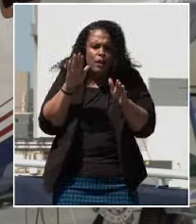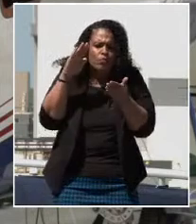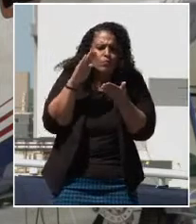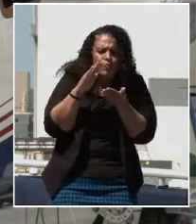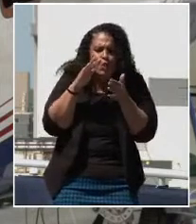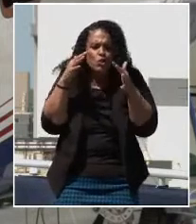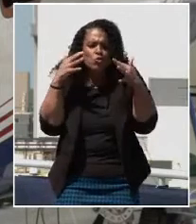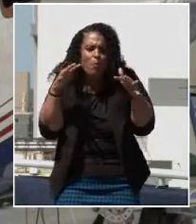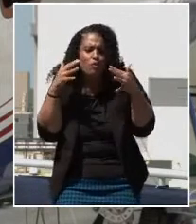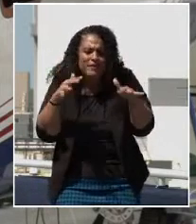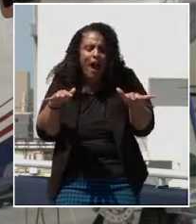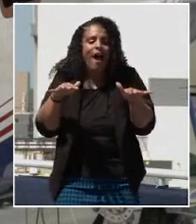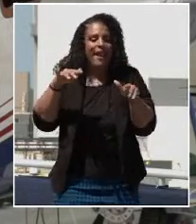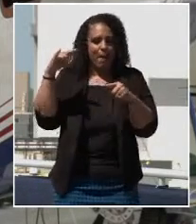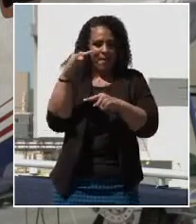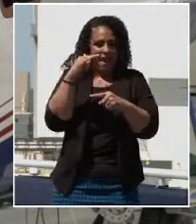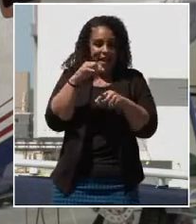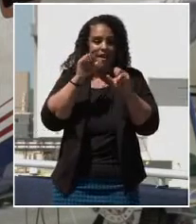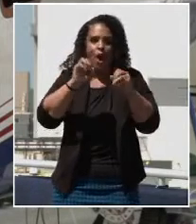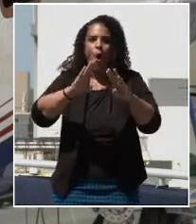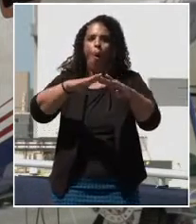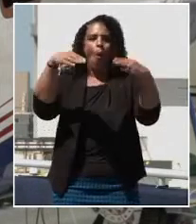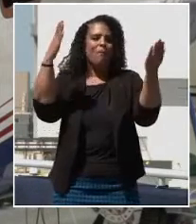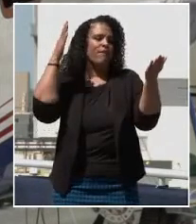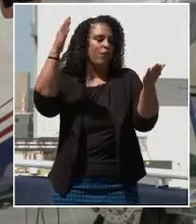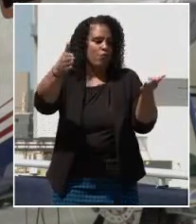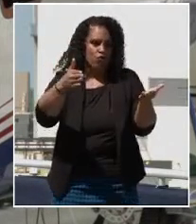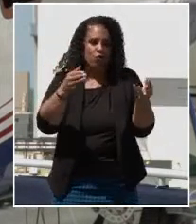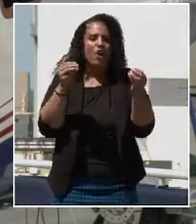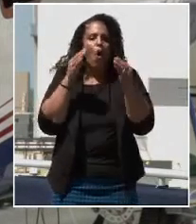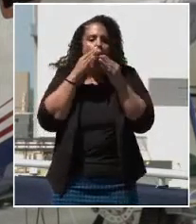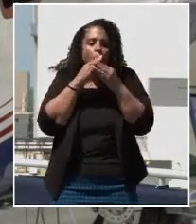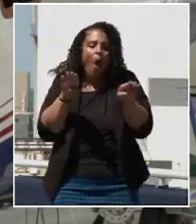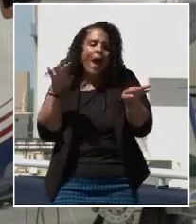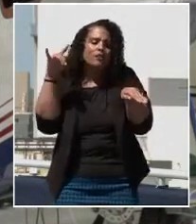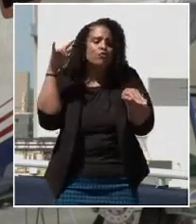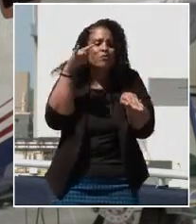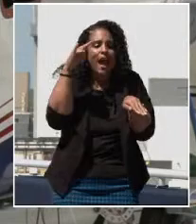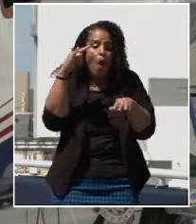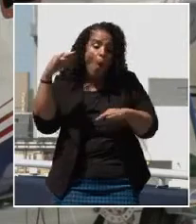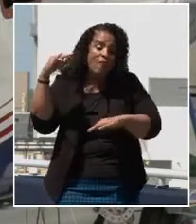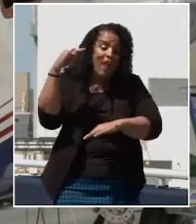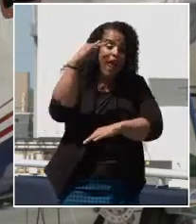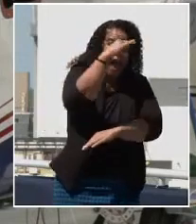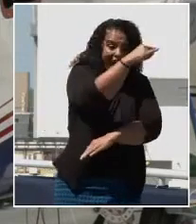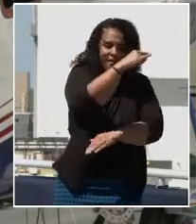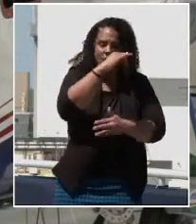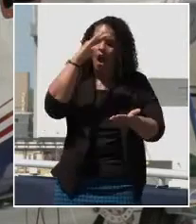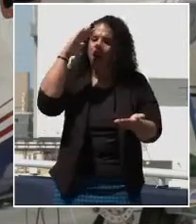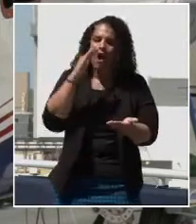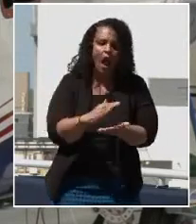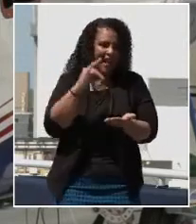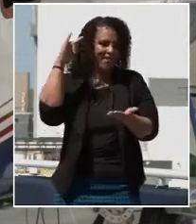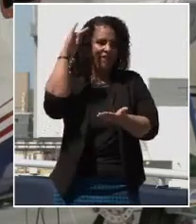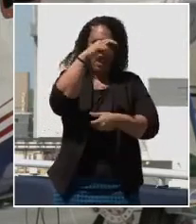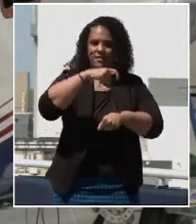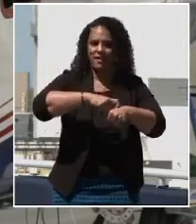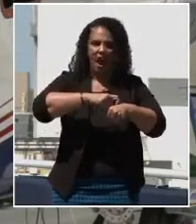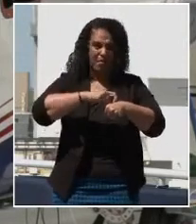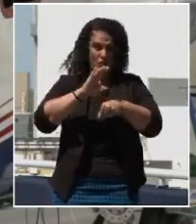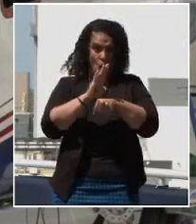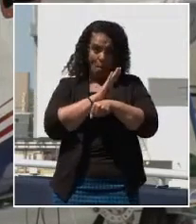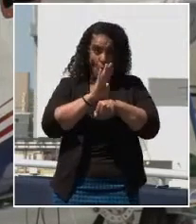xplane that could open the future to quiet supersonic flight over land cutting flight times commercially in